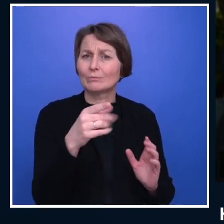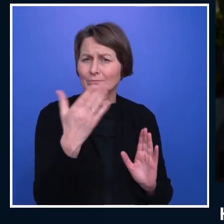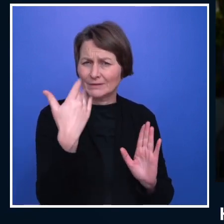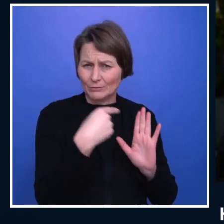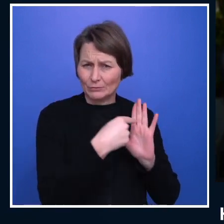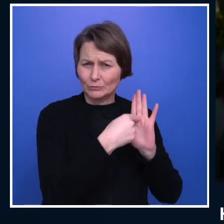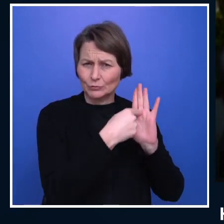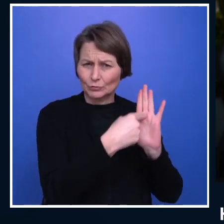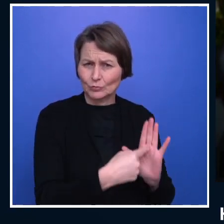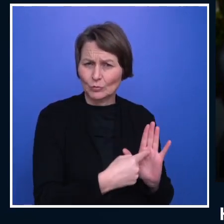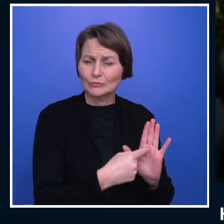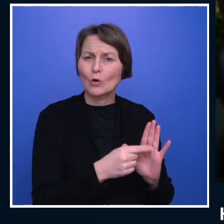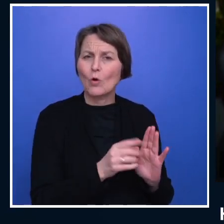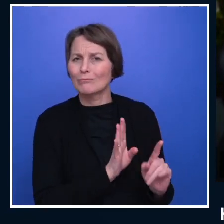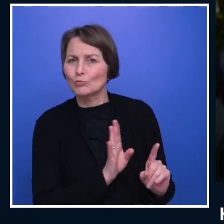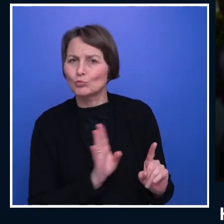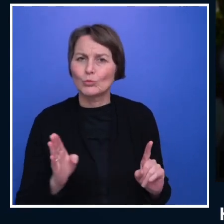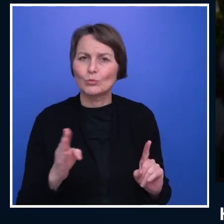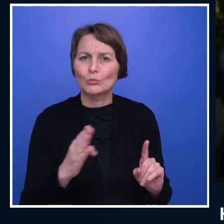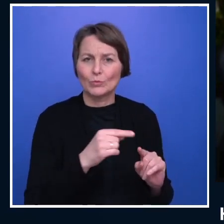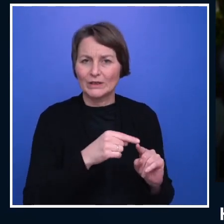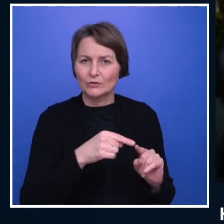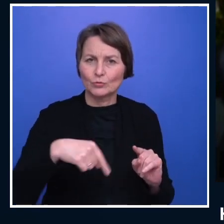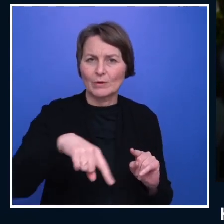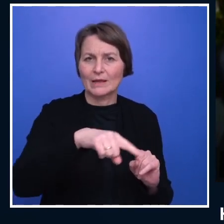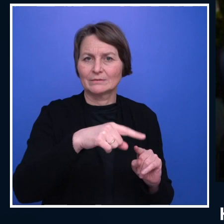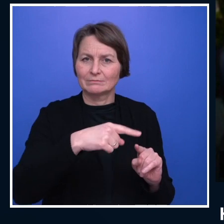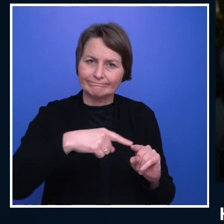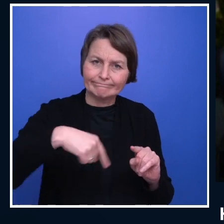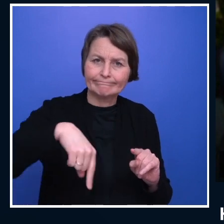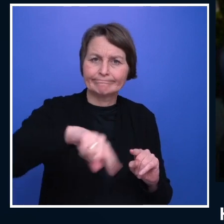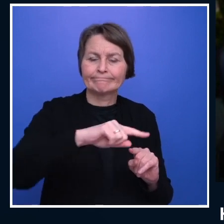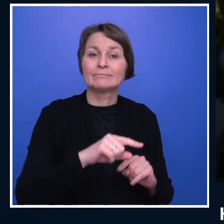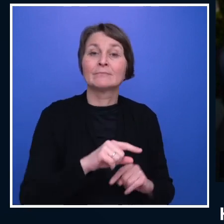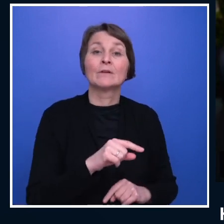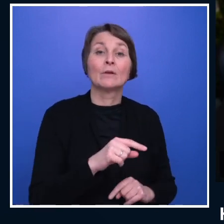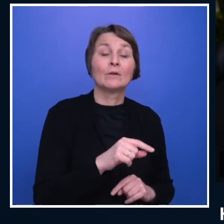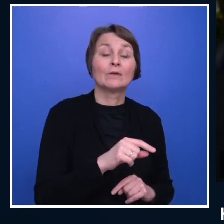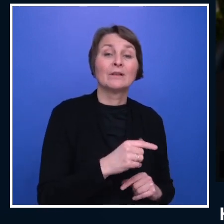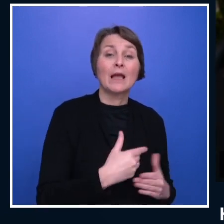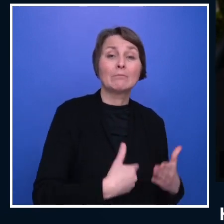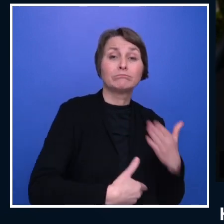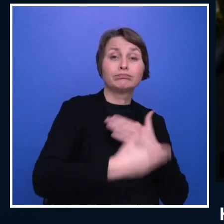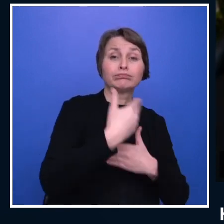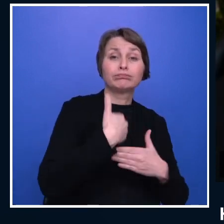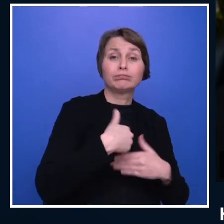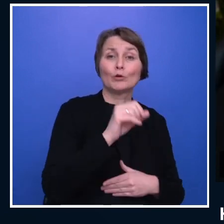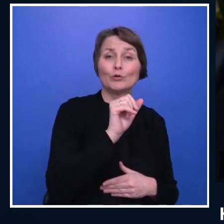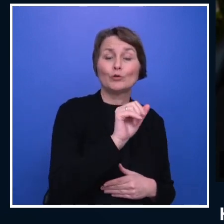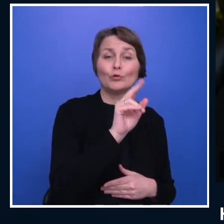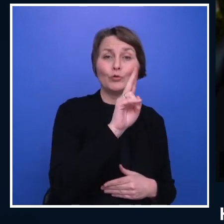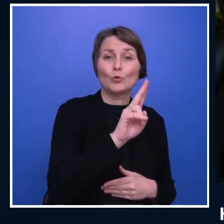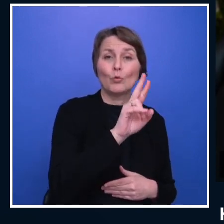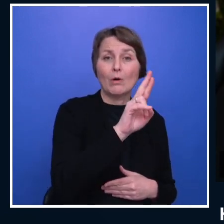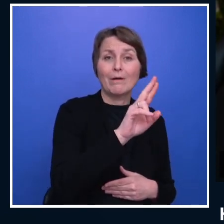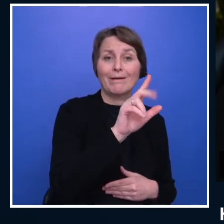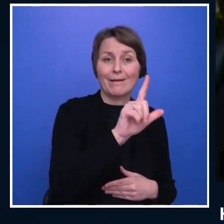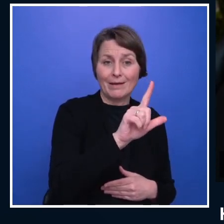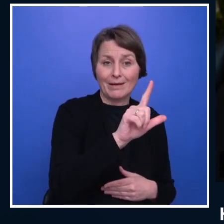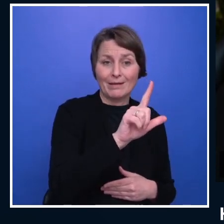stuff, right? Supporting the old URLs, and you do that using the Iis middleware. Thank you, friend.